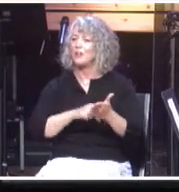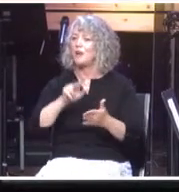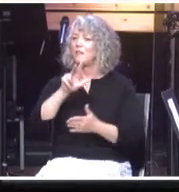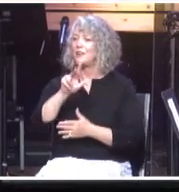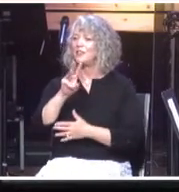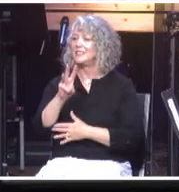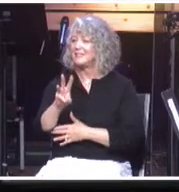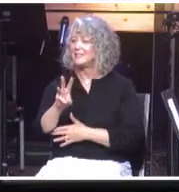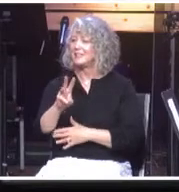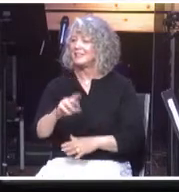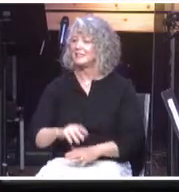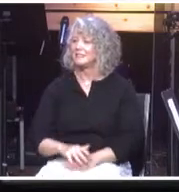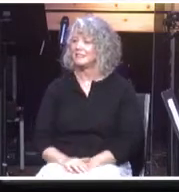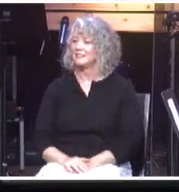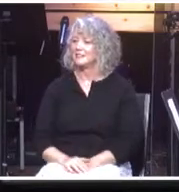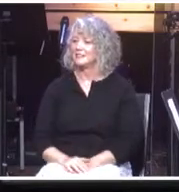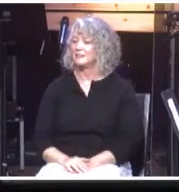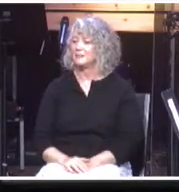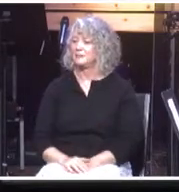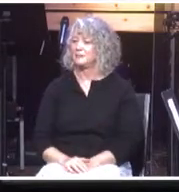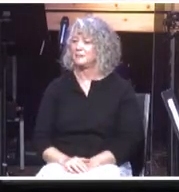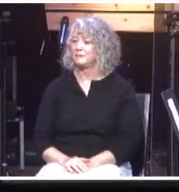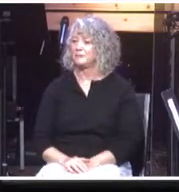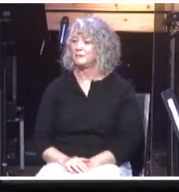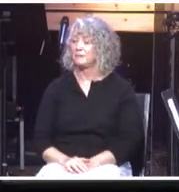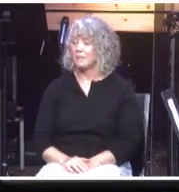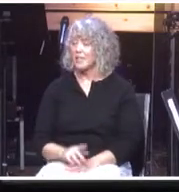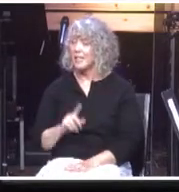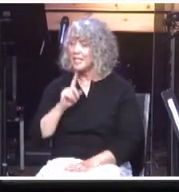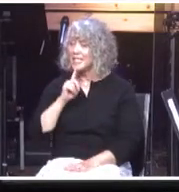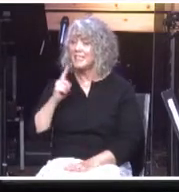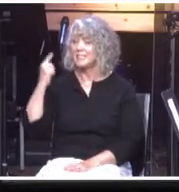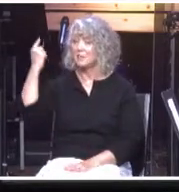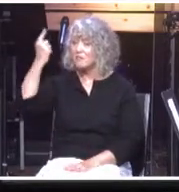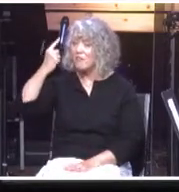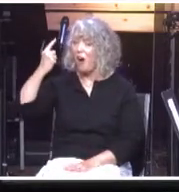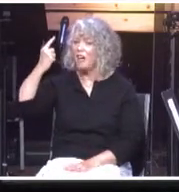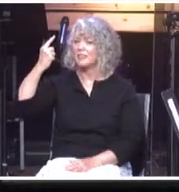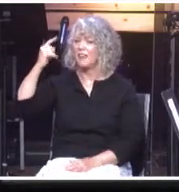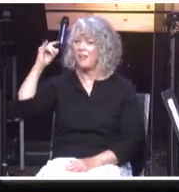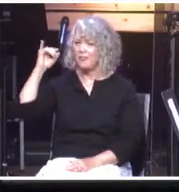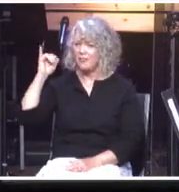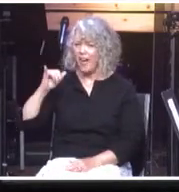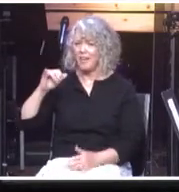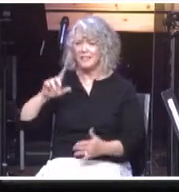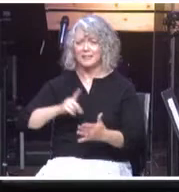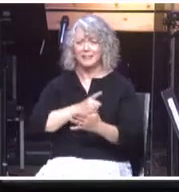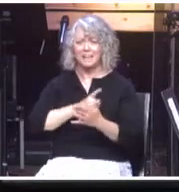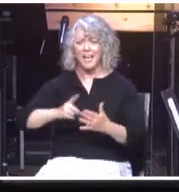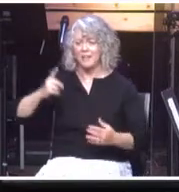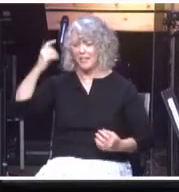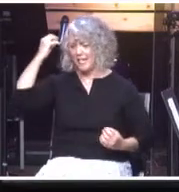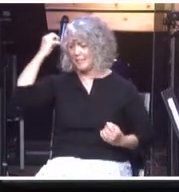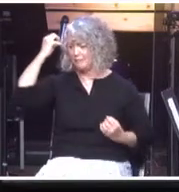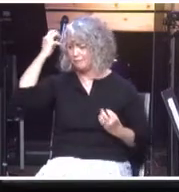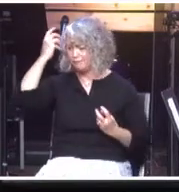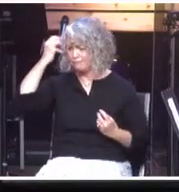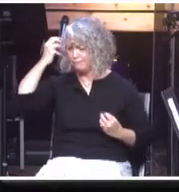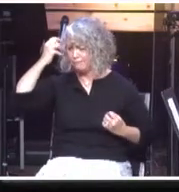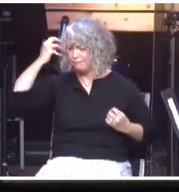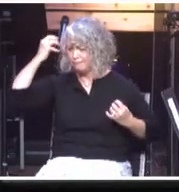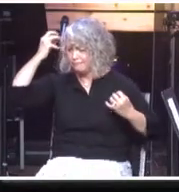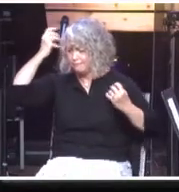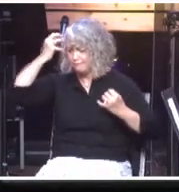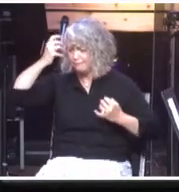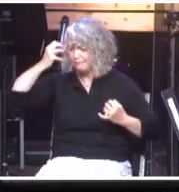here reflect some very deep thoughts, exquisitely deep thoughts, theologically about God, thoughts that we could